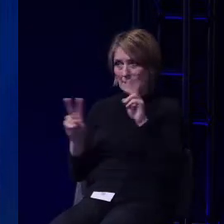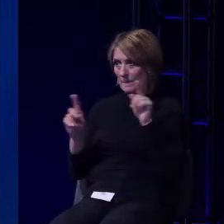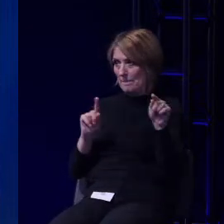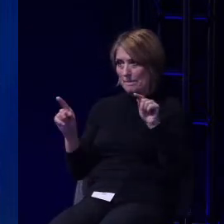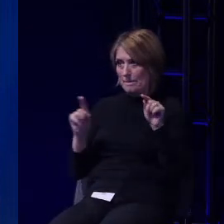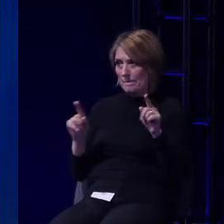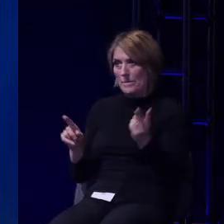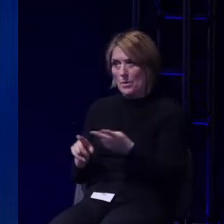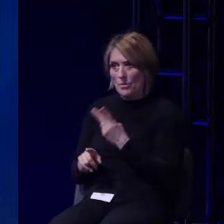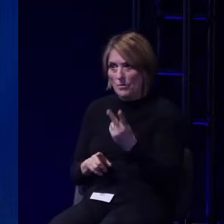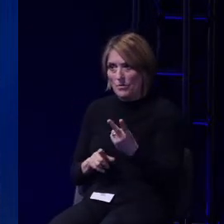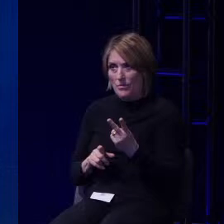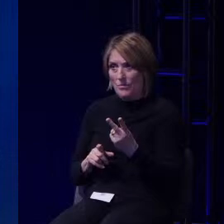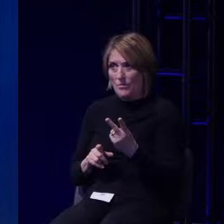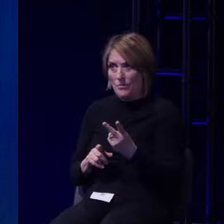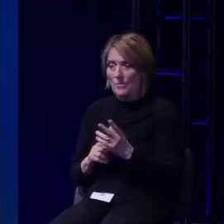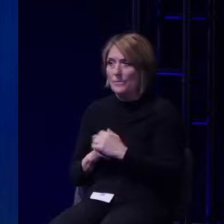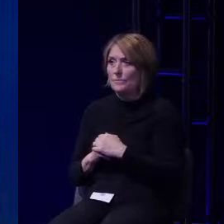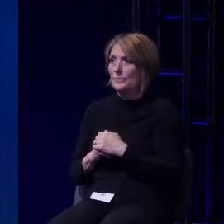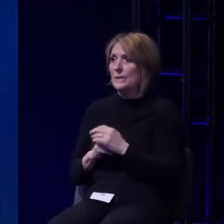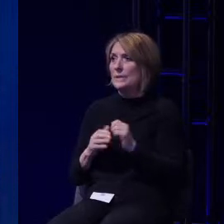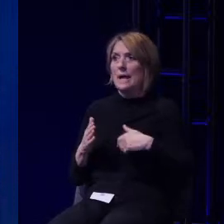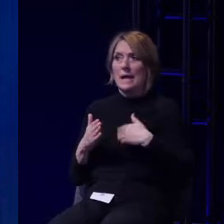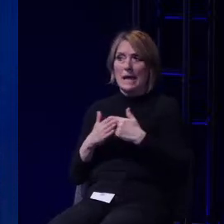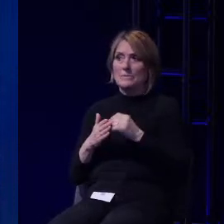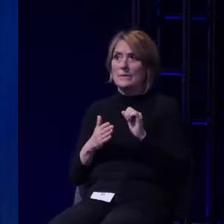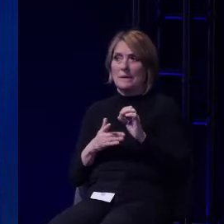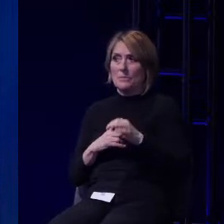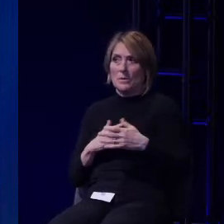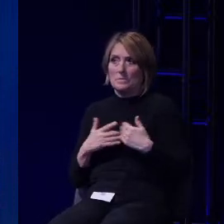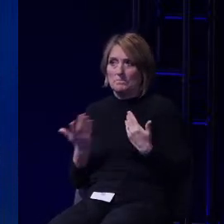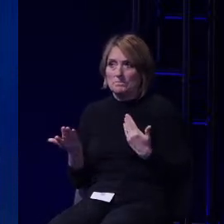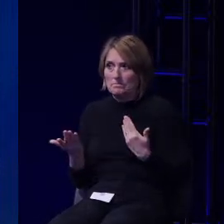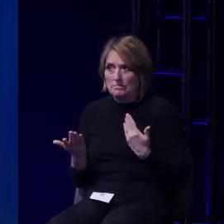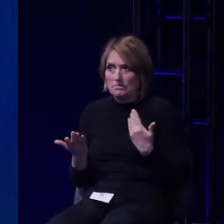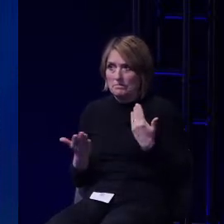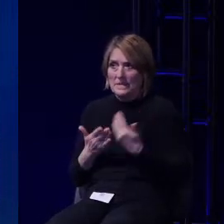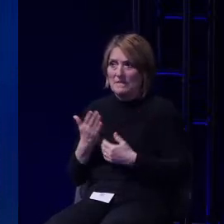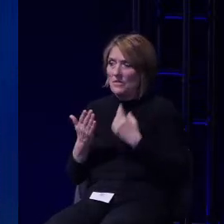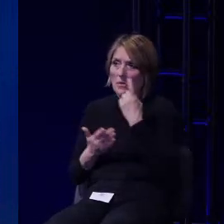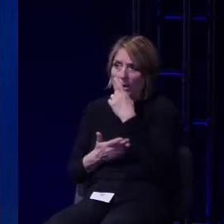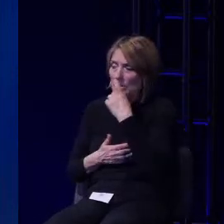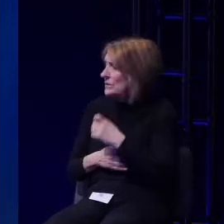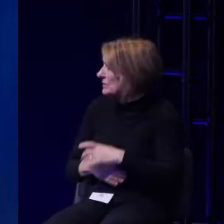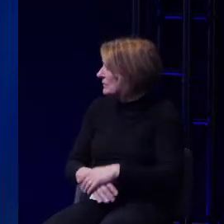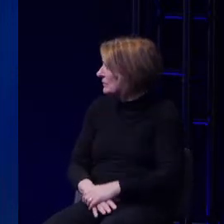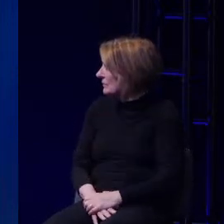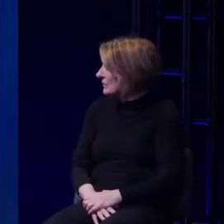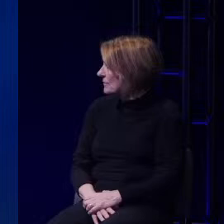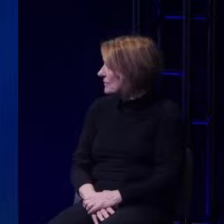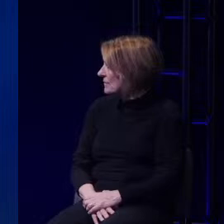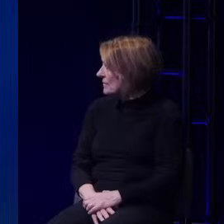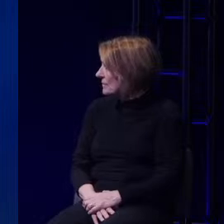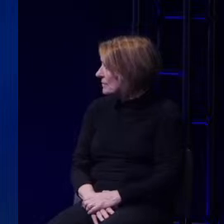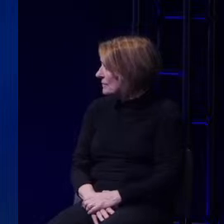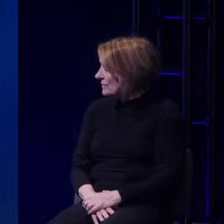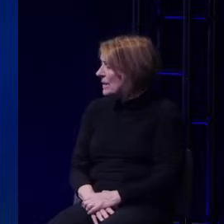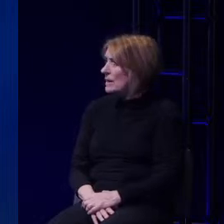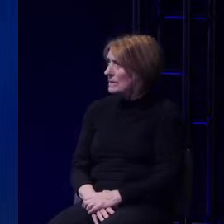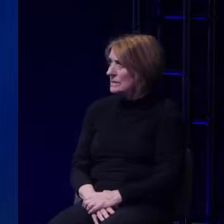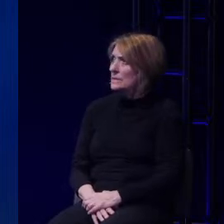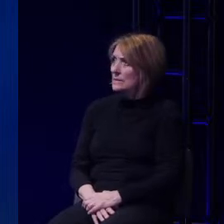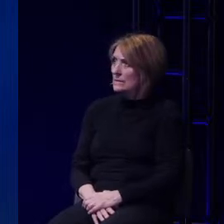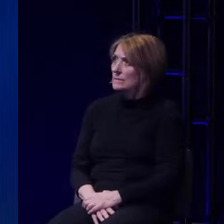And suddenly, that's, because up to then I never thought of going into features. But it made it a